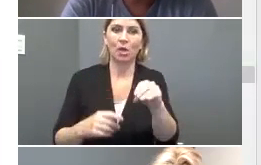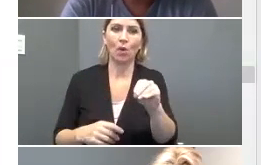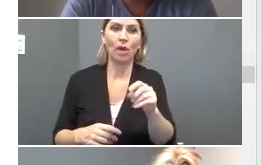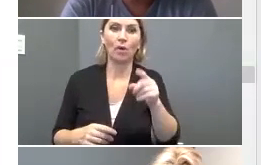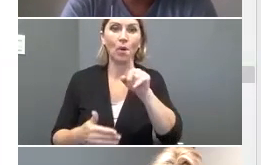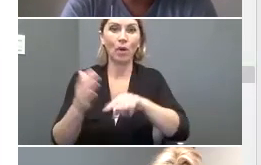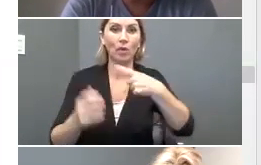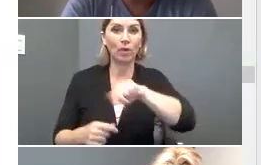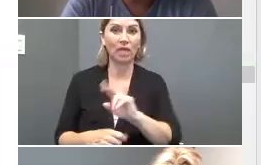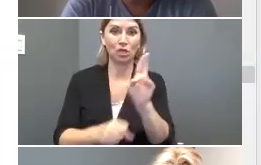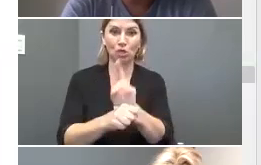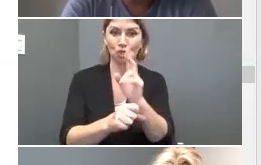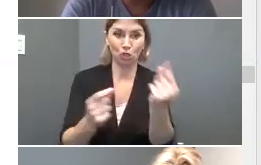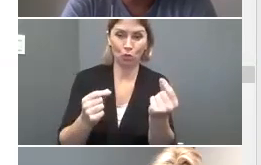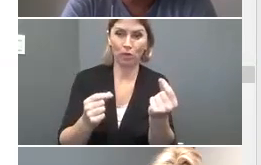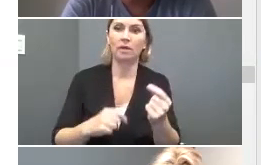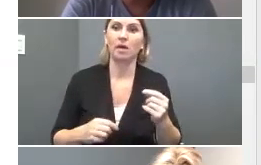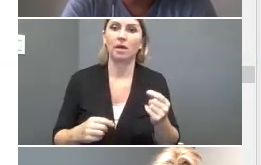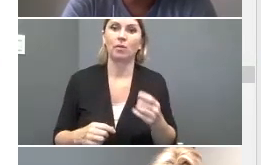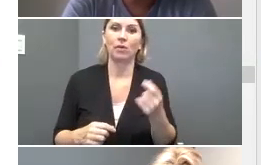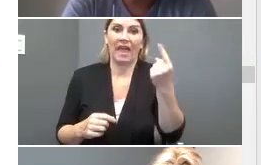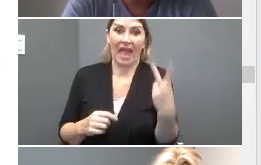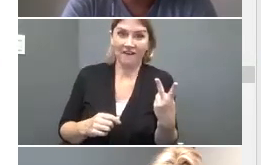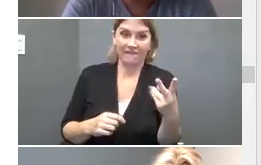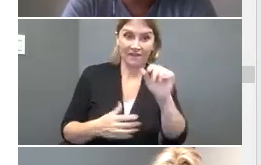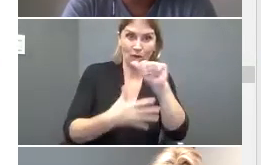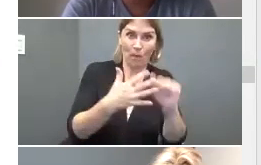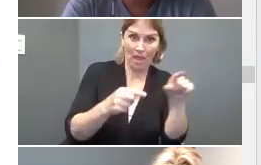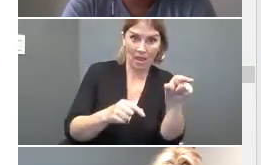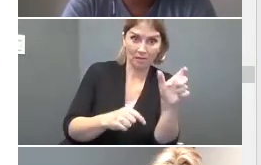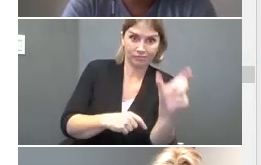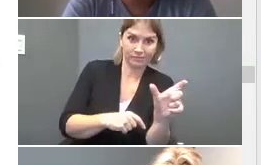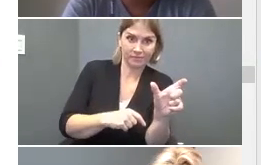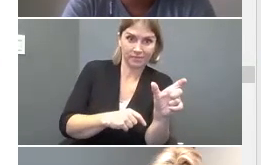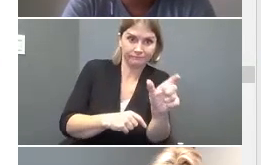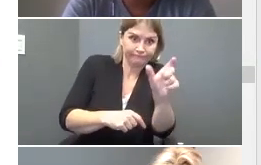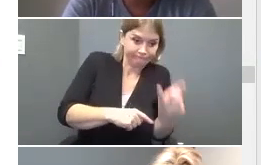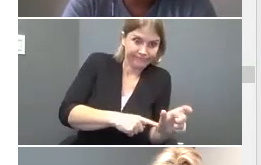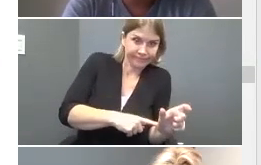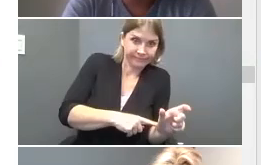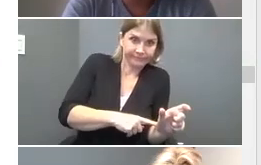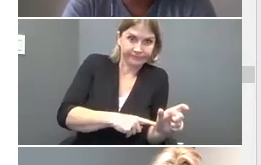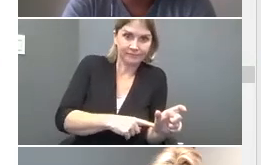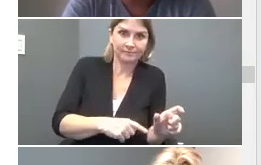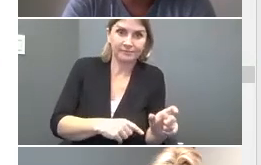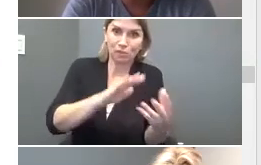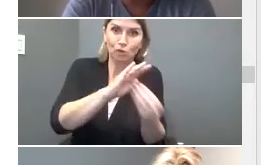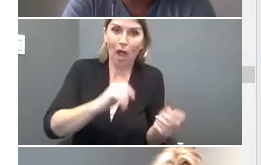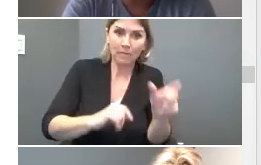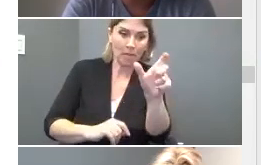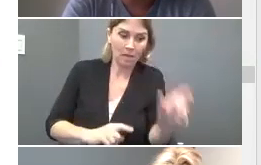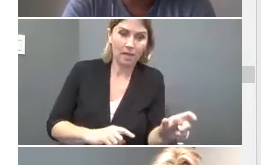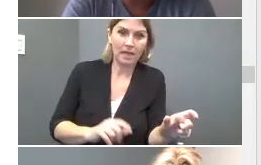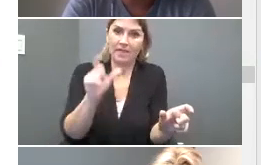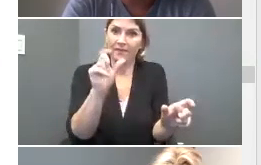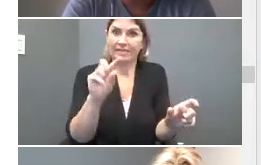do is we copy the first half of this array into a new array called left array. We copy the second half of this array